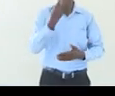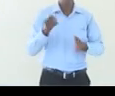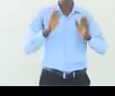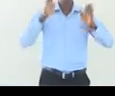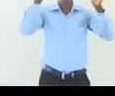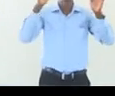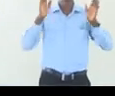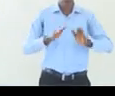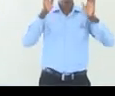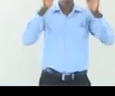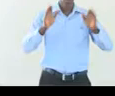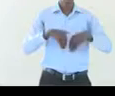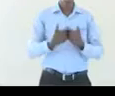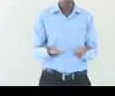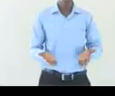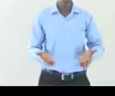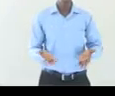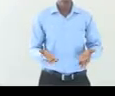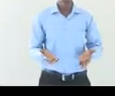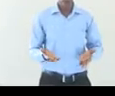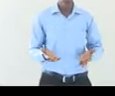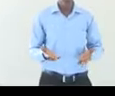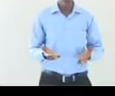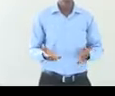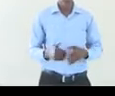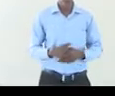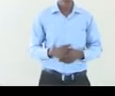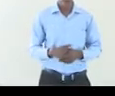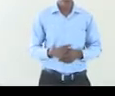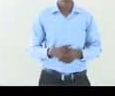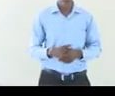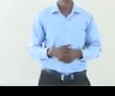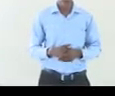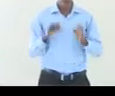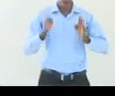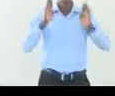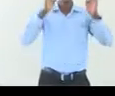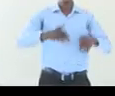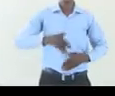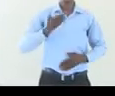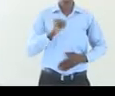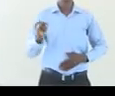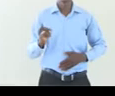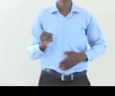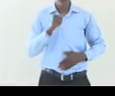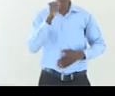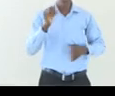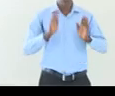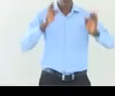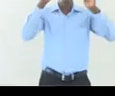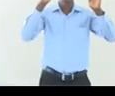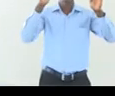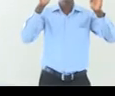experience with the divine, but wonderful sensual feeling. Just titillate the